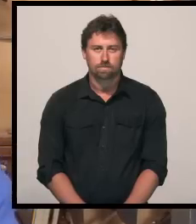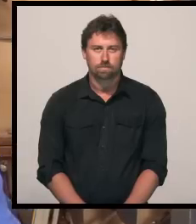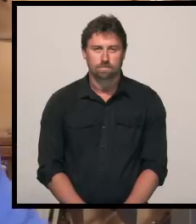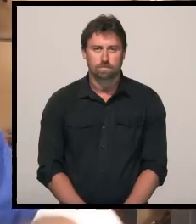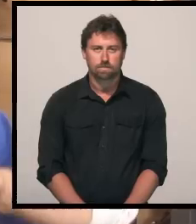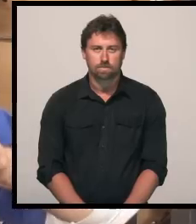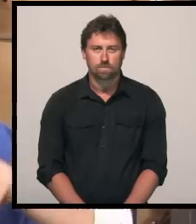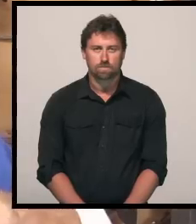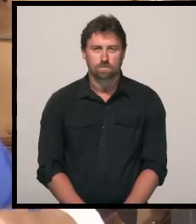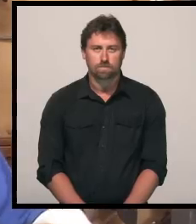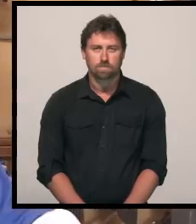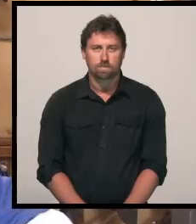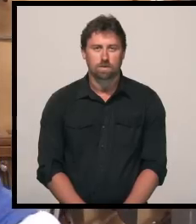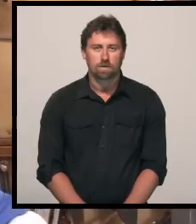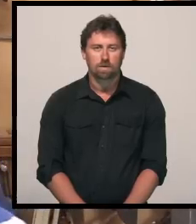See, let's put this back on.